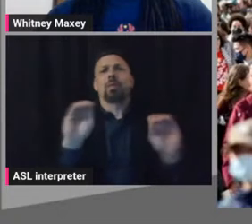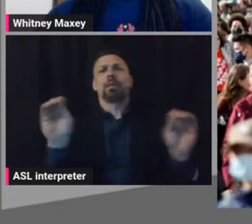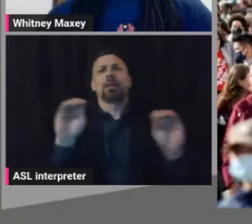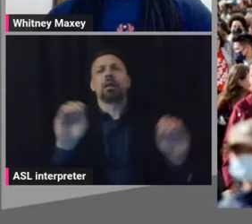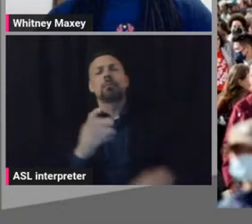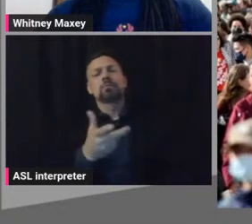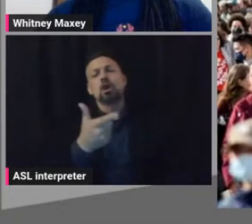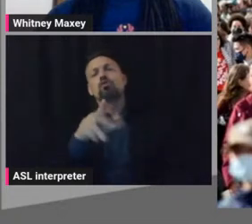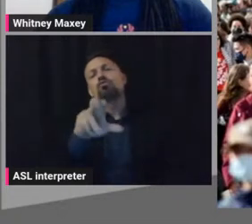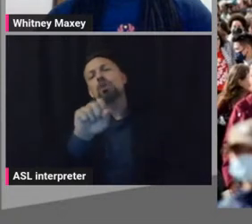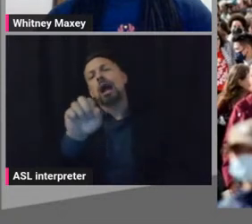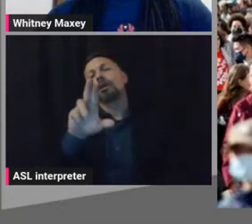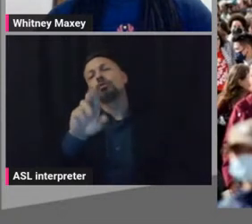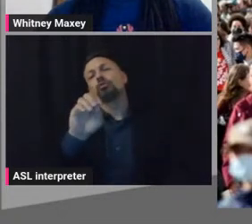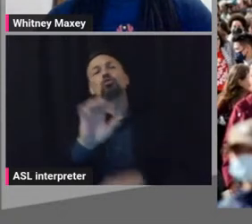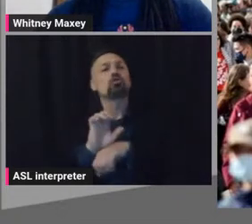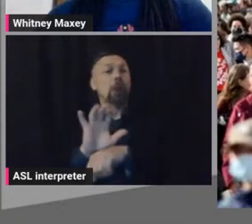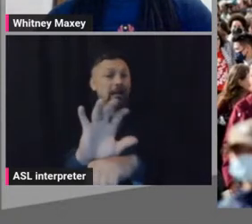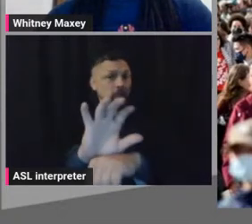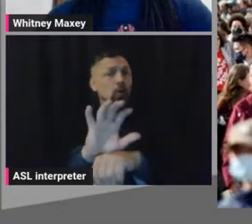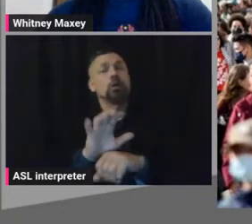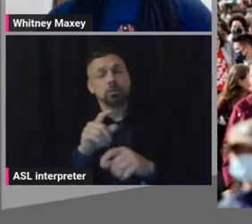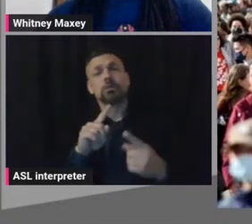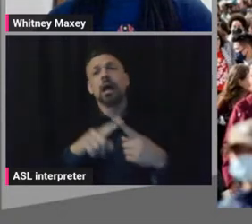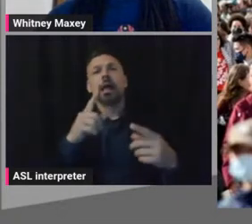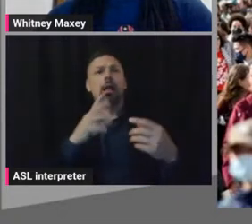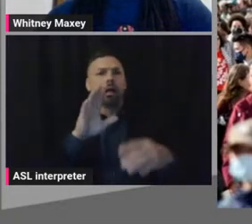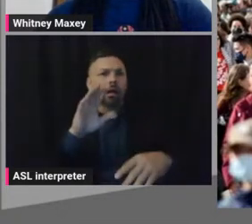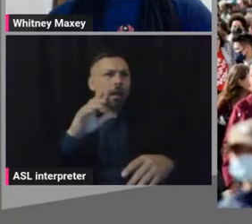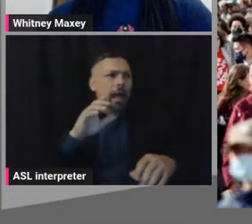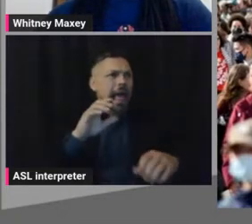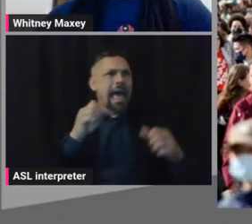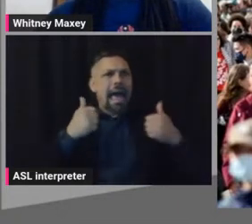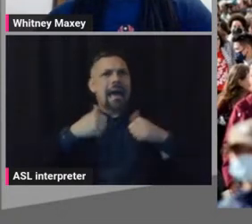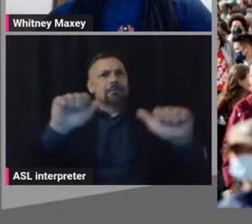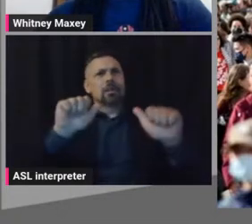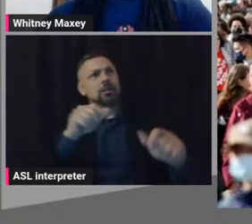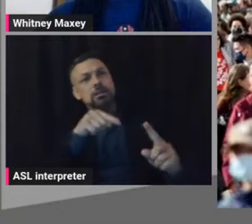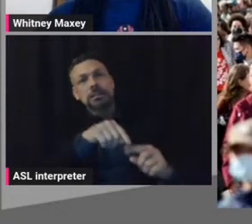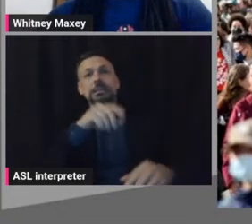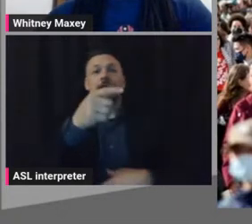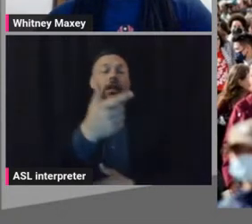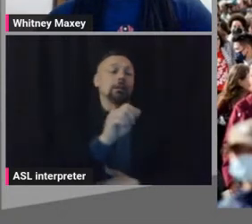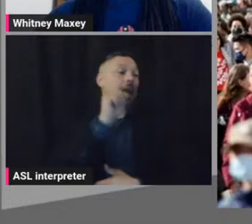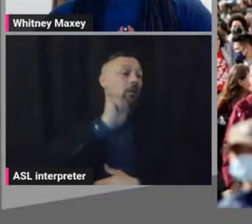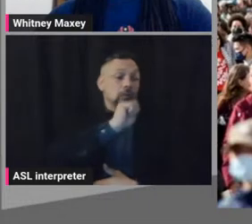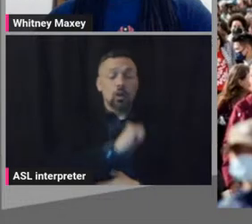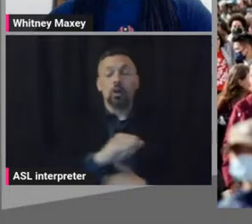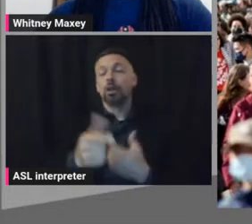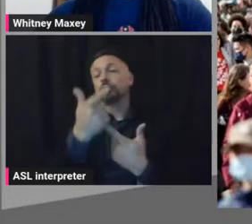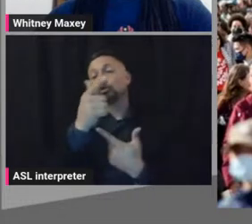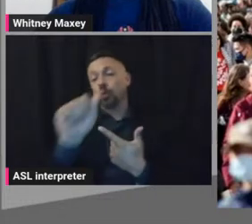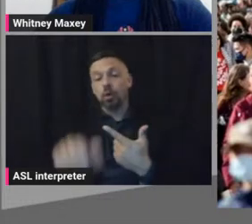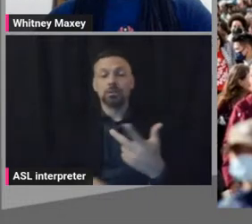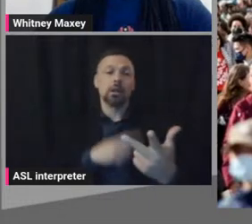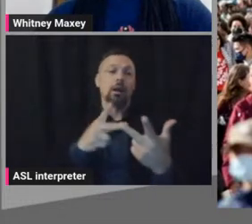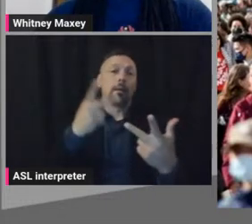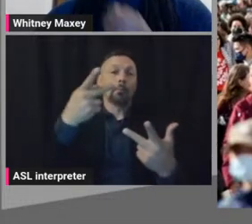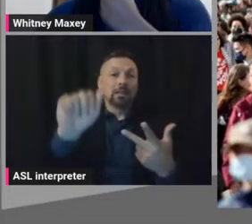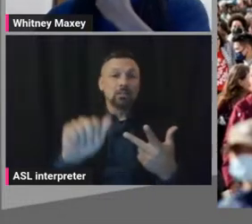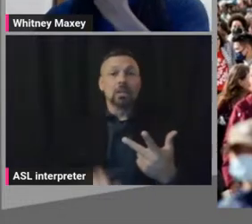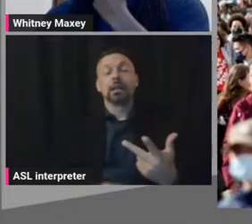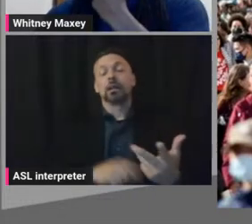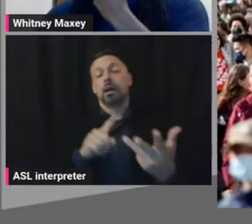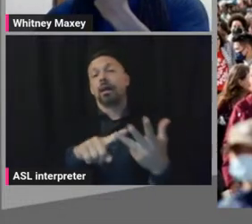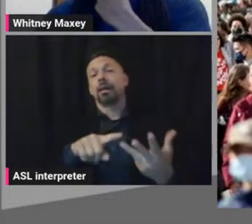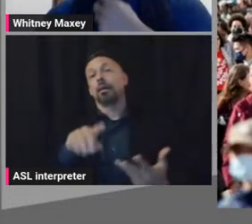Grassroots Get Out the Vote efforts made the difference in places like Arizona, Georgia, Michigan, Pennsylvania, Virginia,